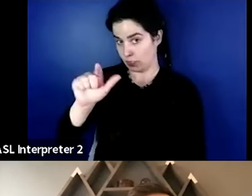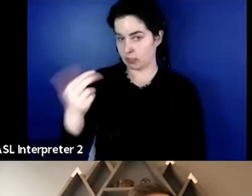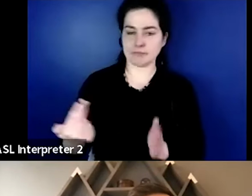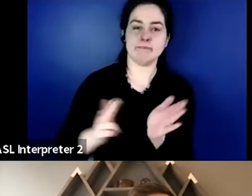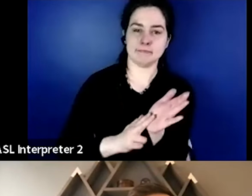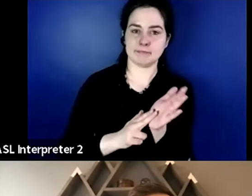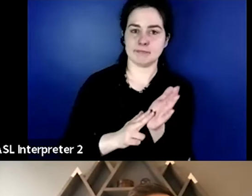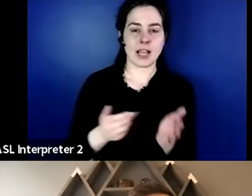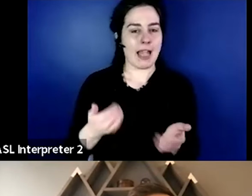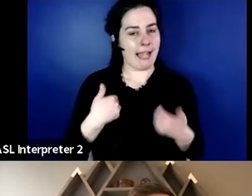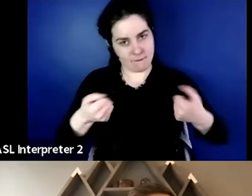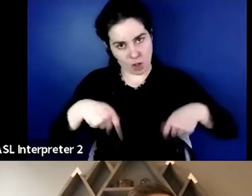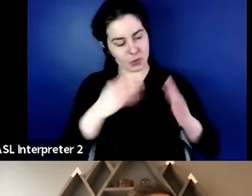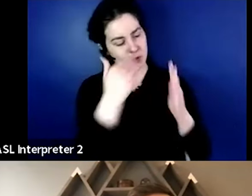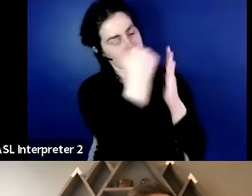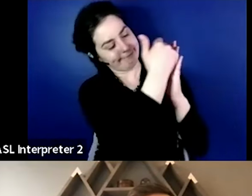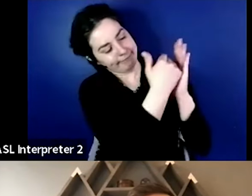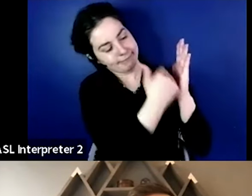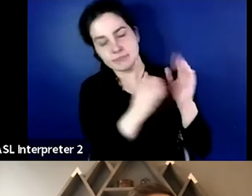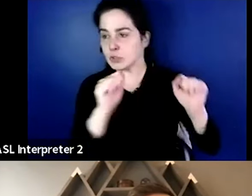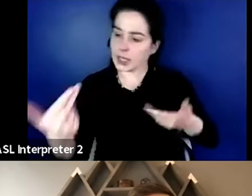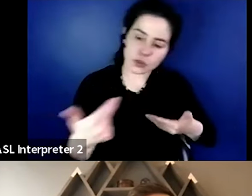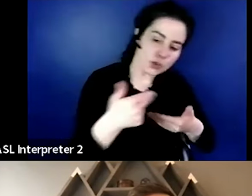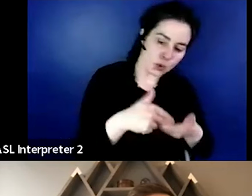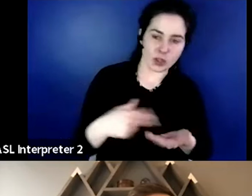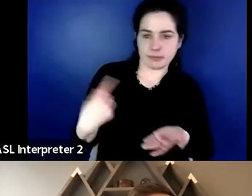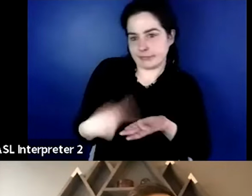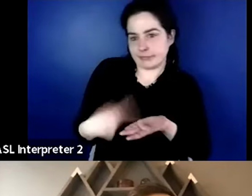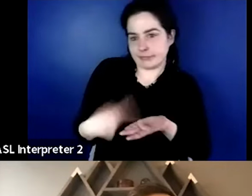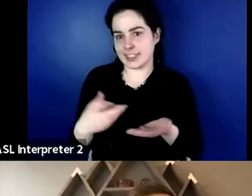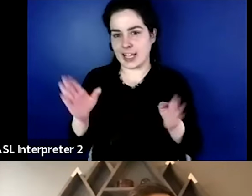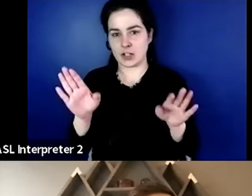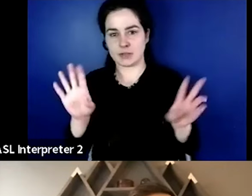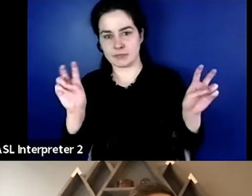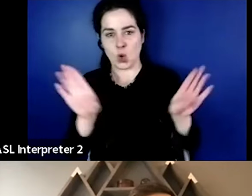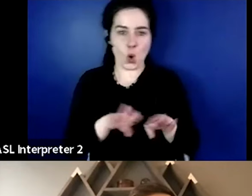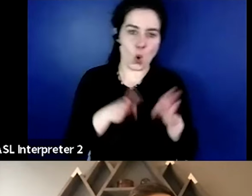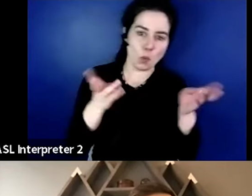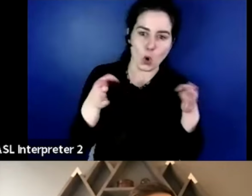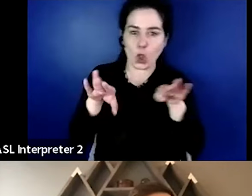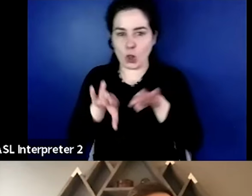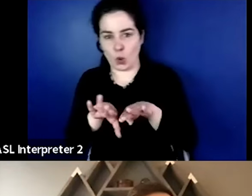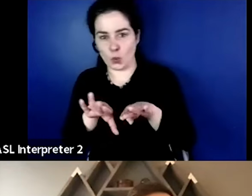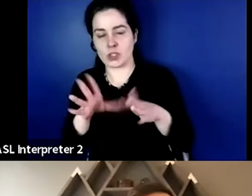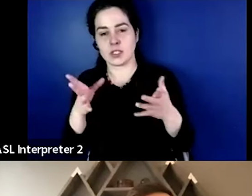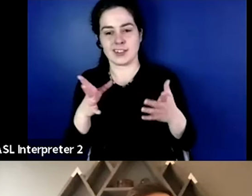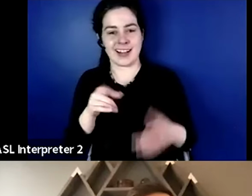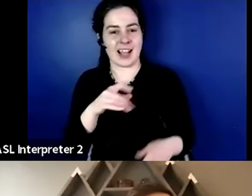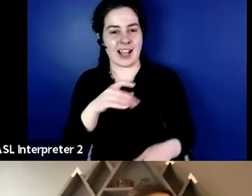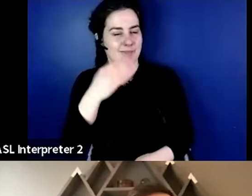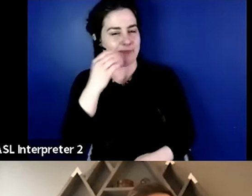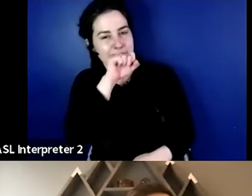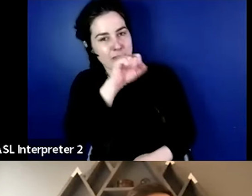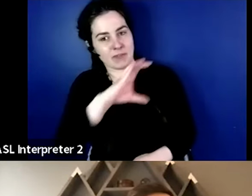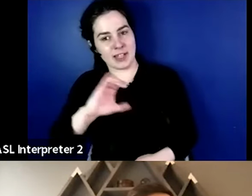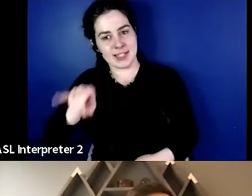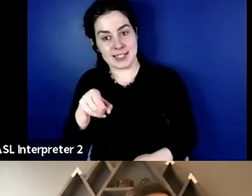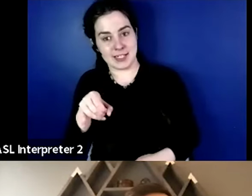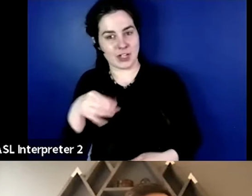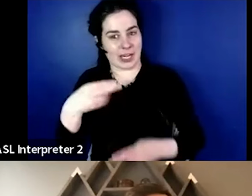to join conversations that are closed door. I love that CJ named that, because that's been a really important thing for us, to have curated,